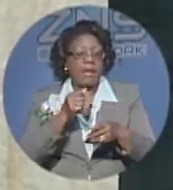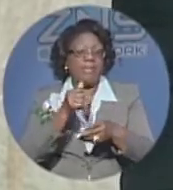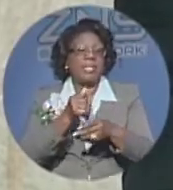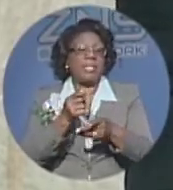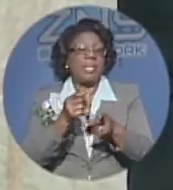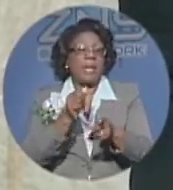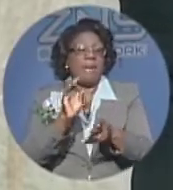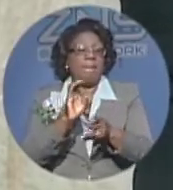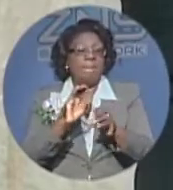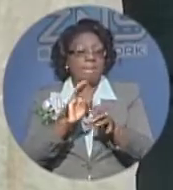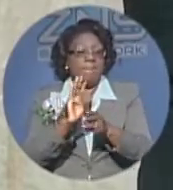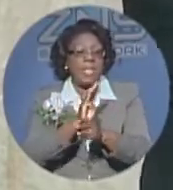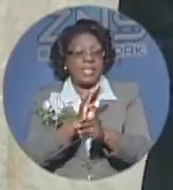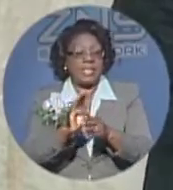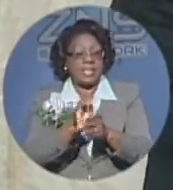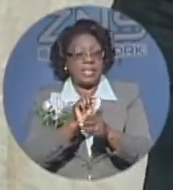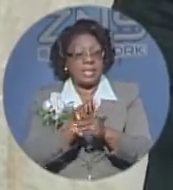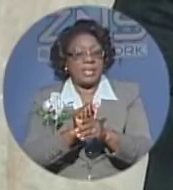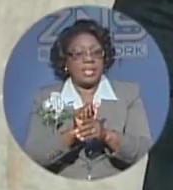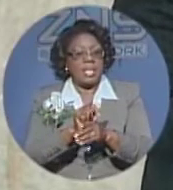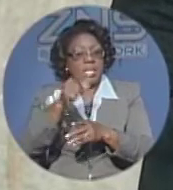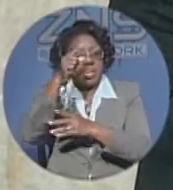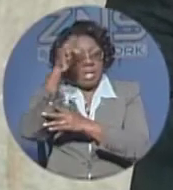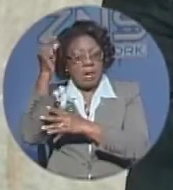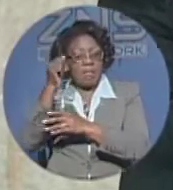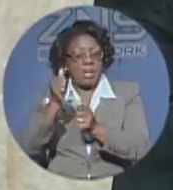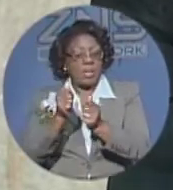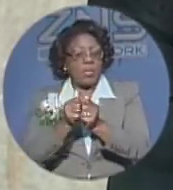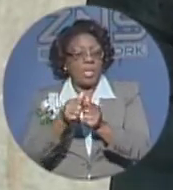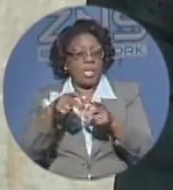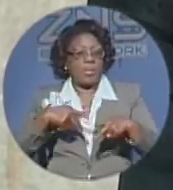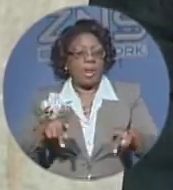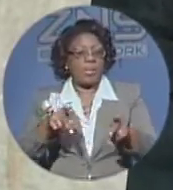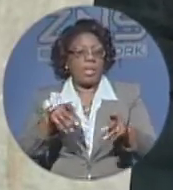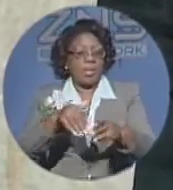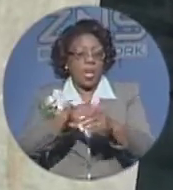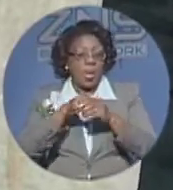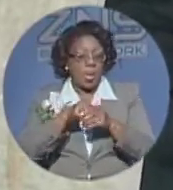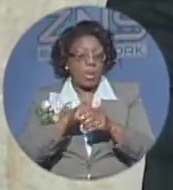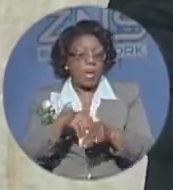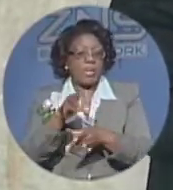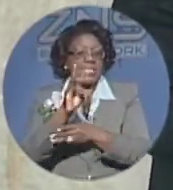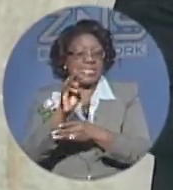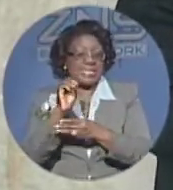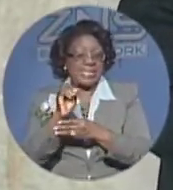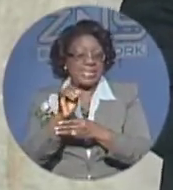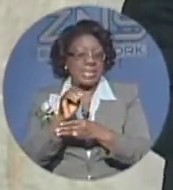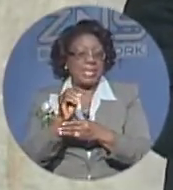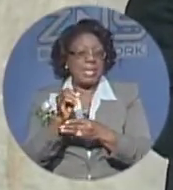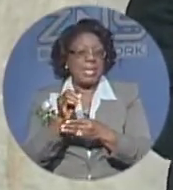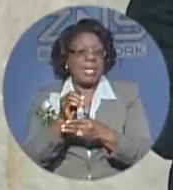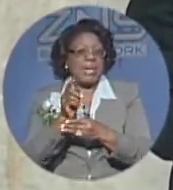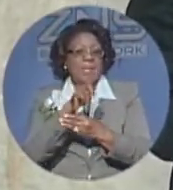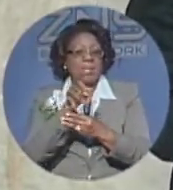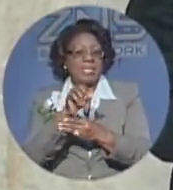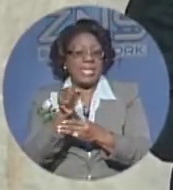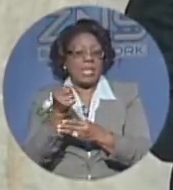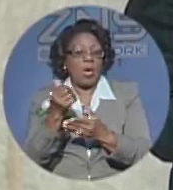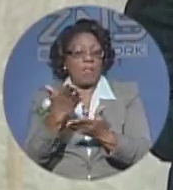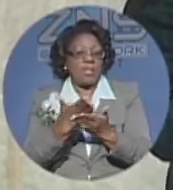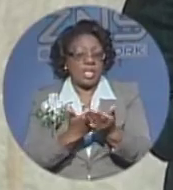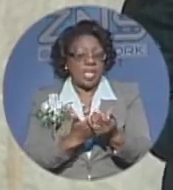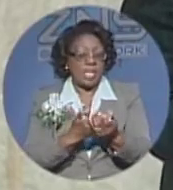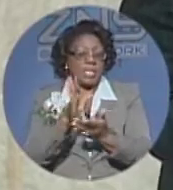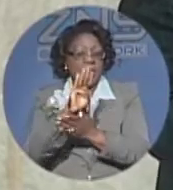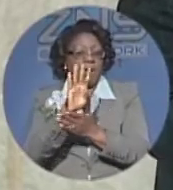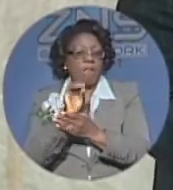and it's outlined in your prospectus, the government with the public will own about 60% of the shares, 40% will be